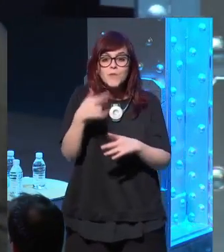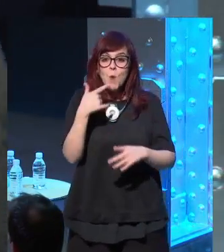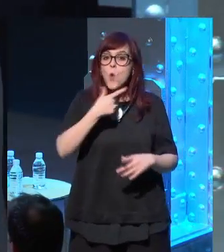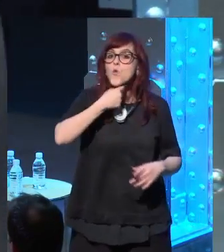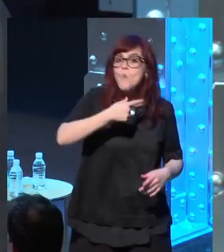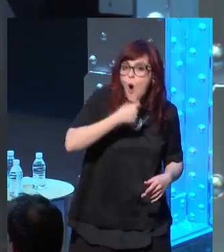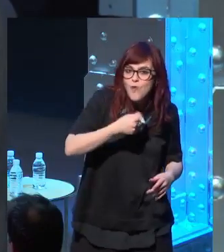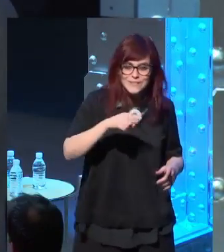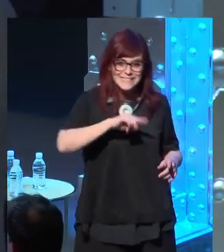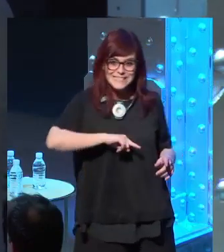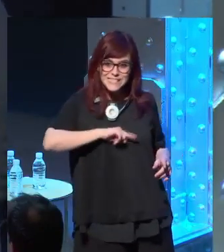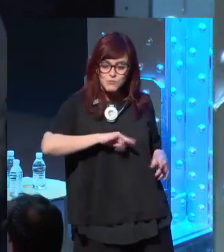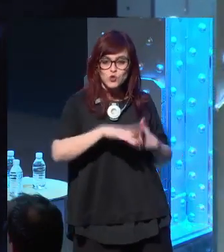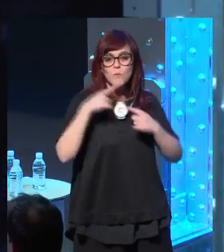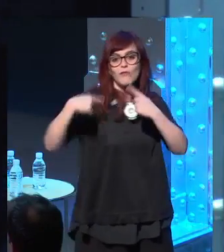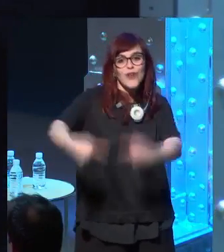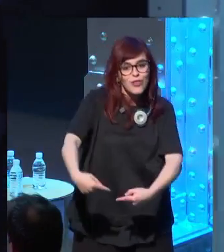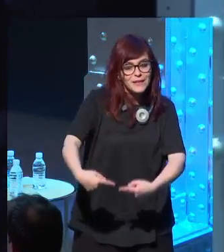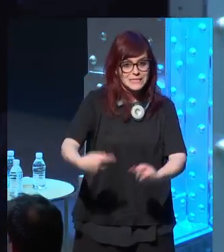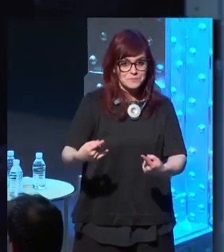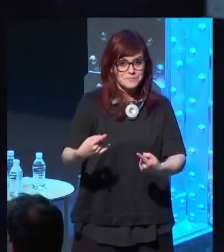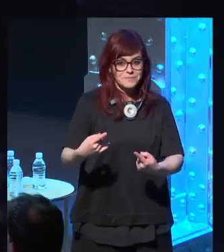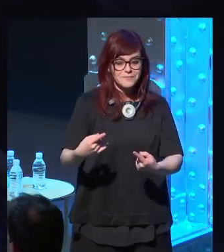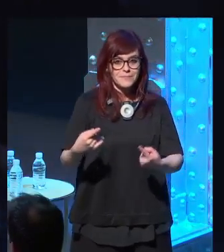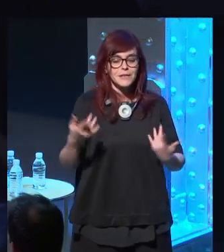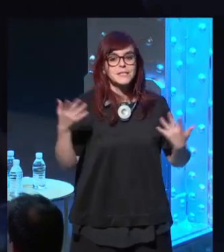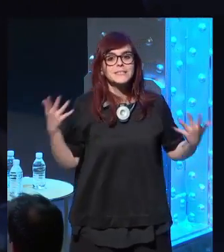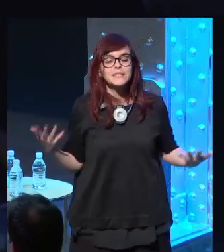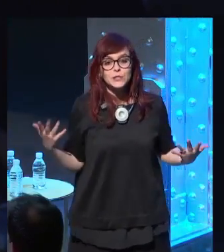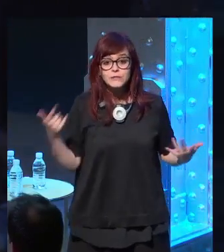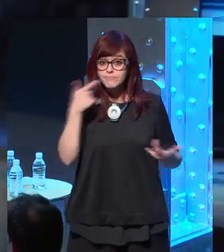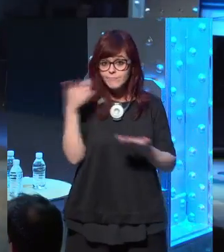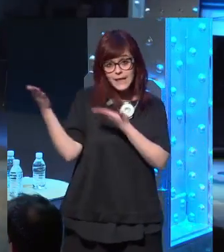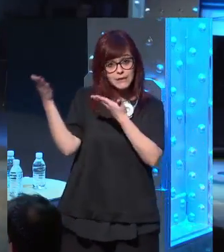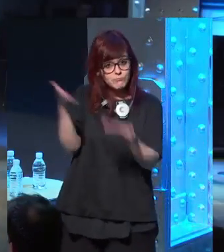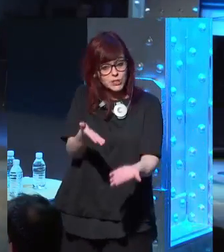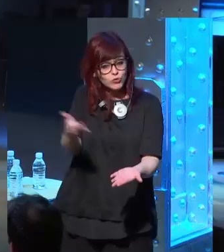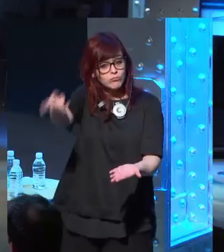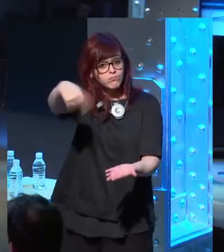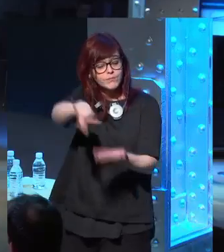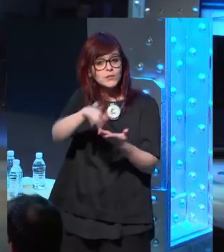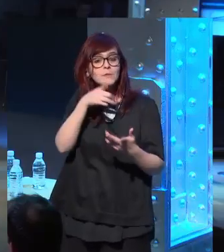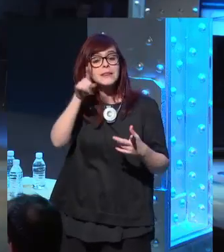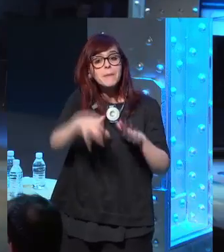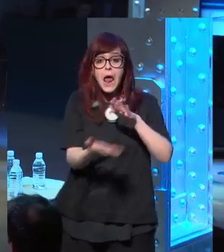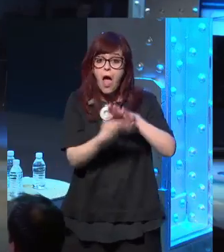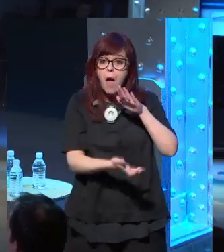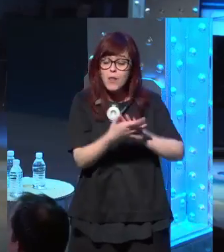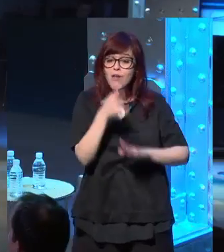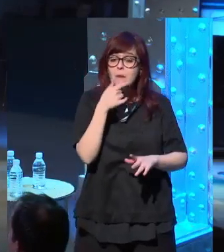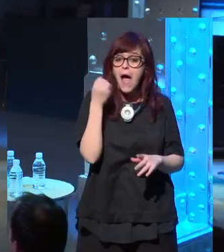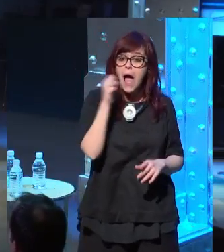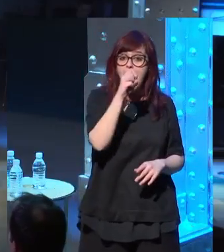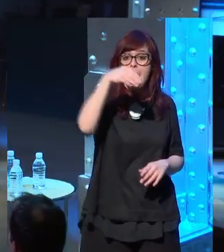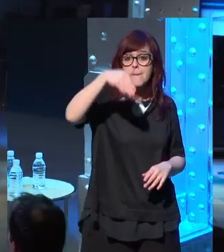on a day-to-day basis. And I encourage you all to check out and even download the app from Happiness, which is a project